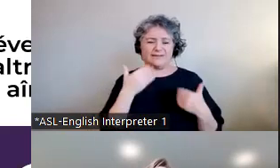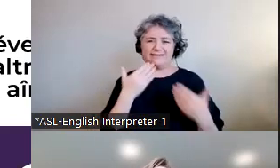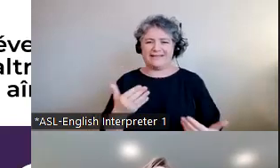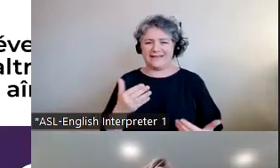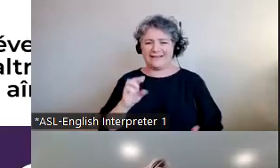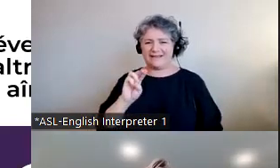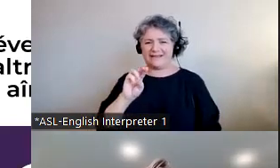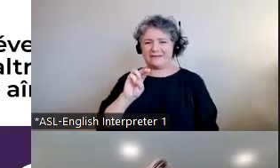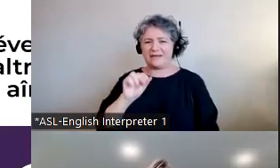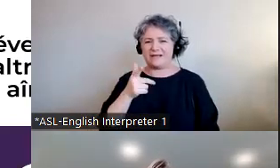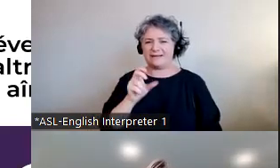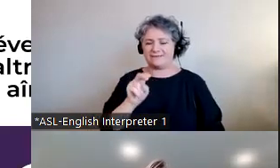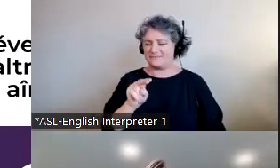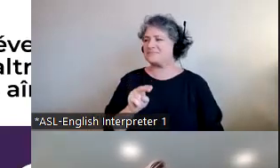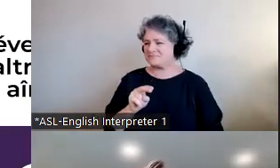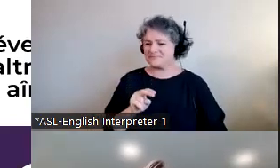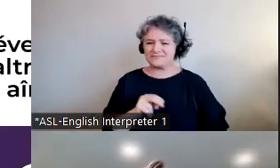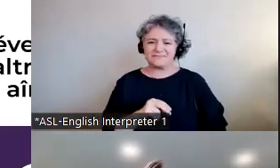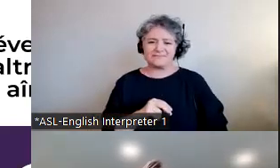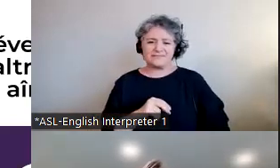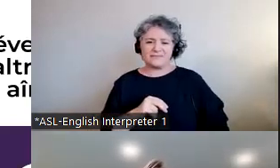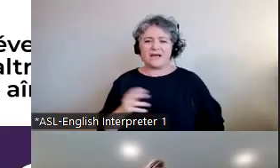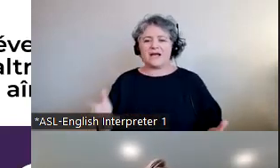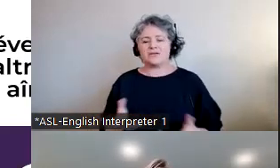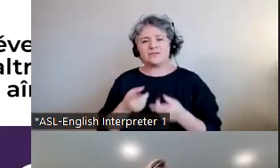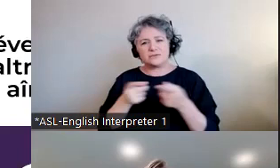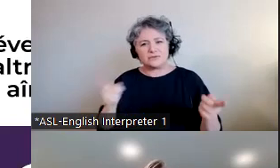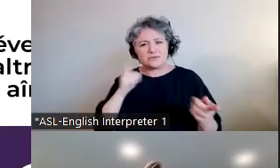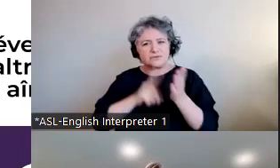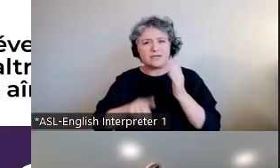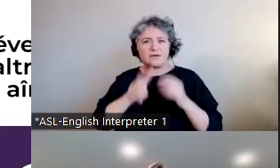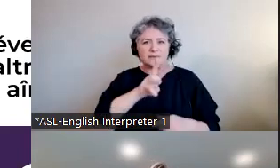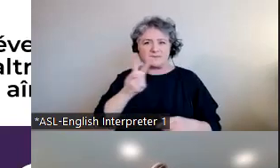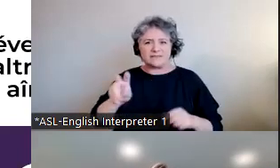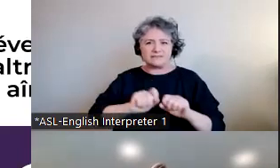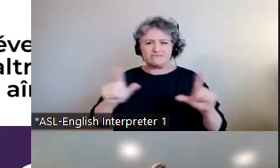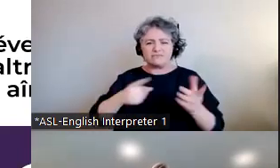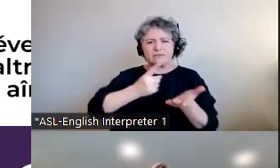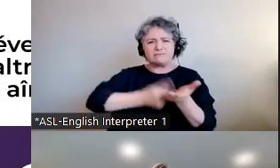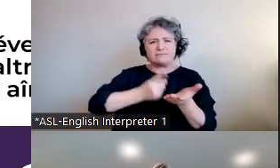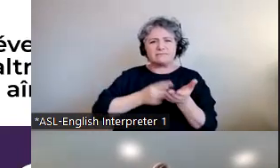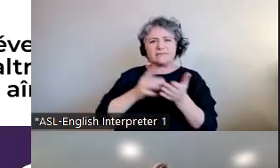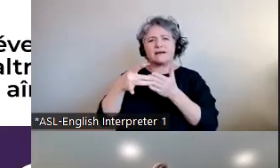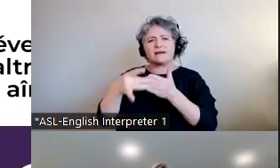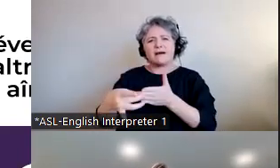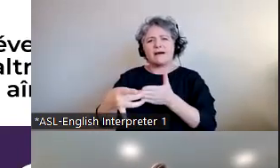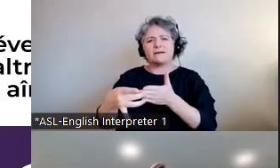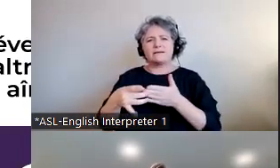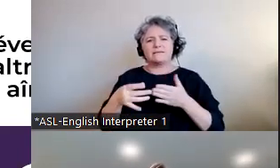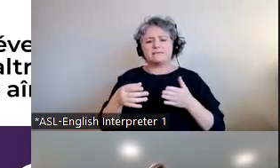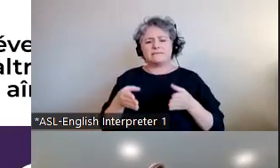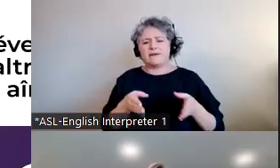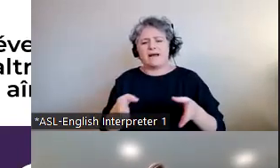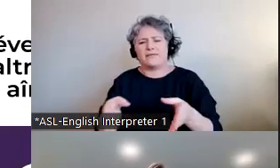do also encourage people to check out that website, and we will talk about the guided pathways today. They're great resources. So it gives me